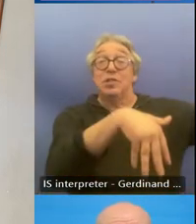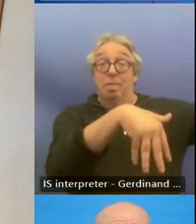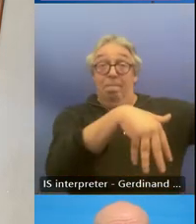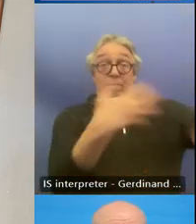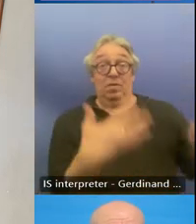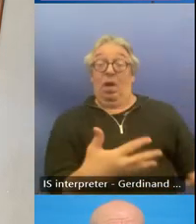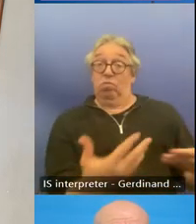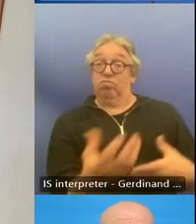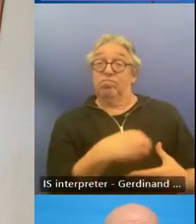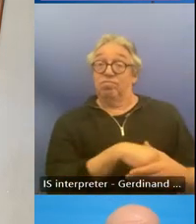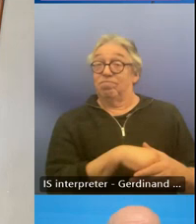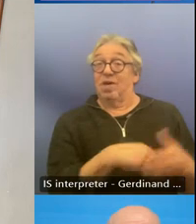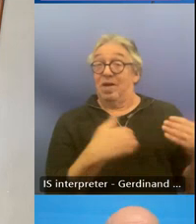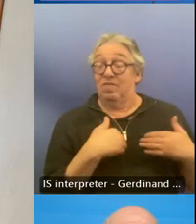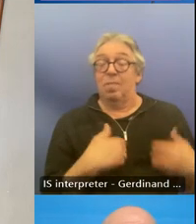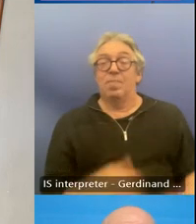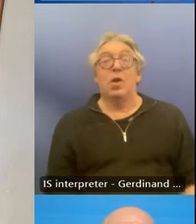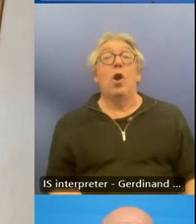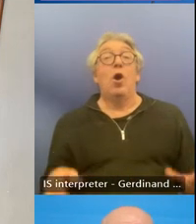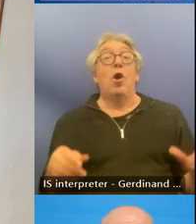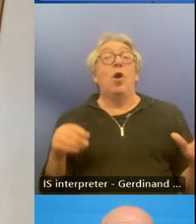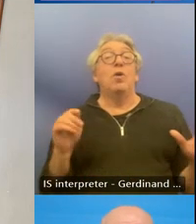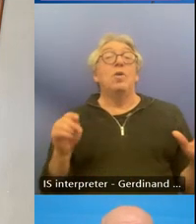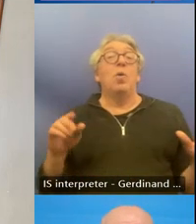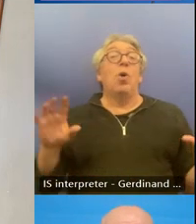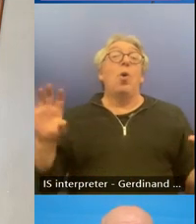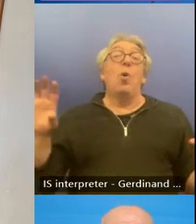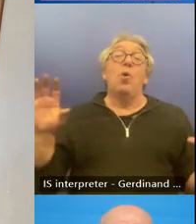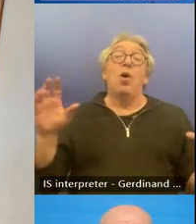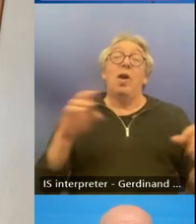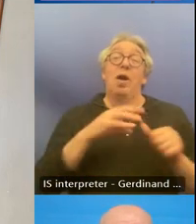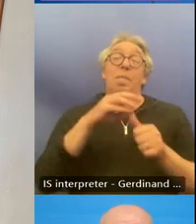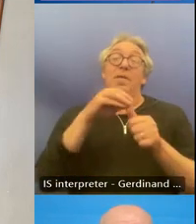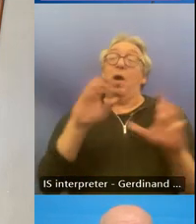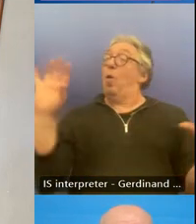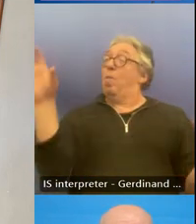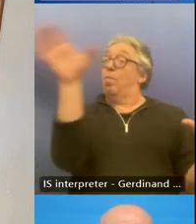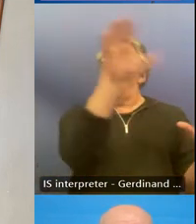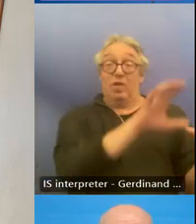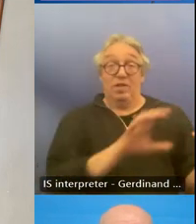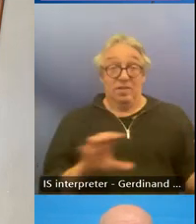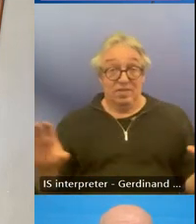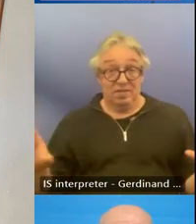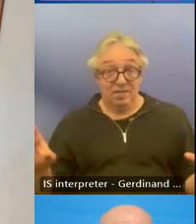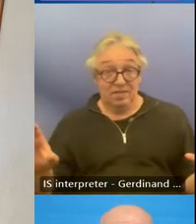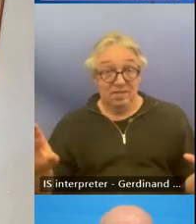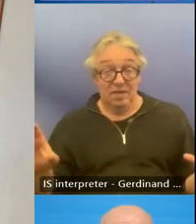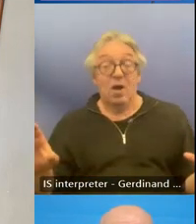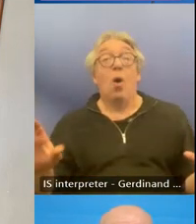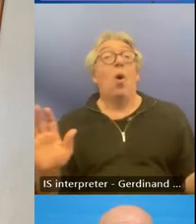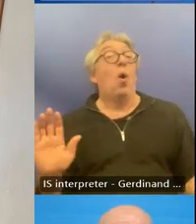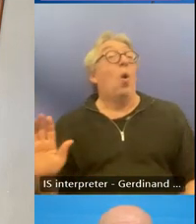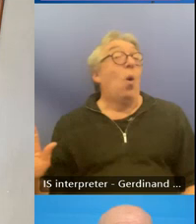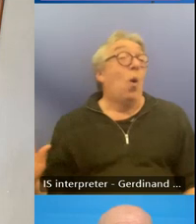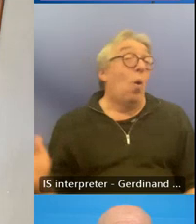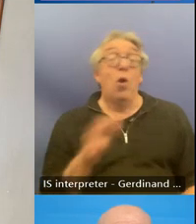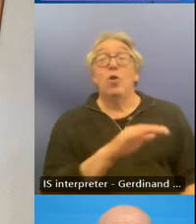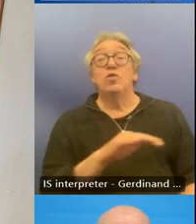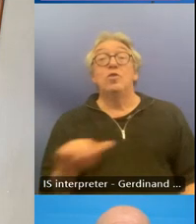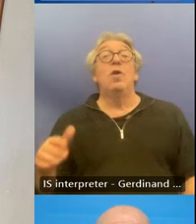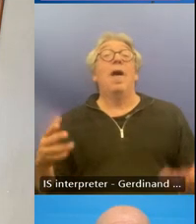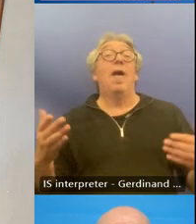At province level, our achievement is that all children that with disabilities in the province are enrolled in education